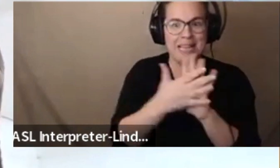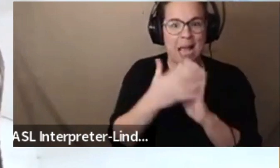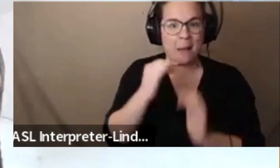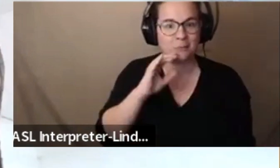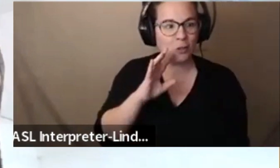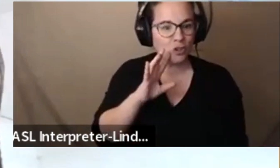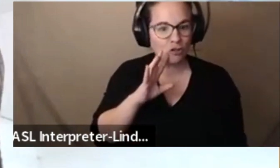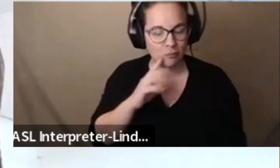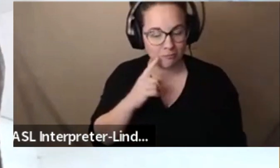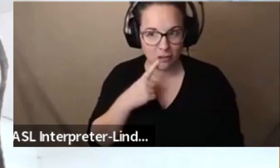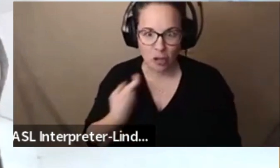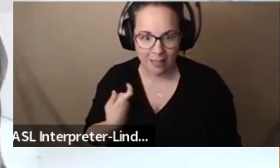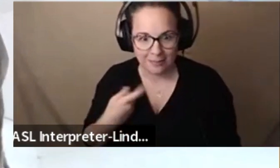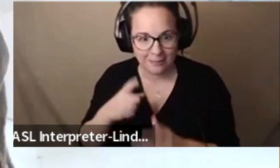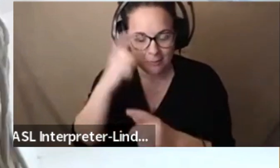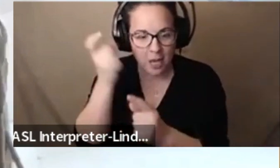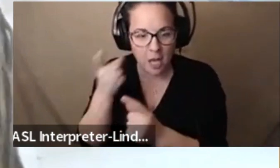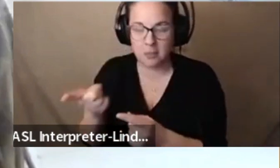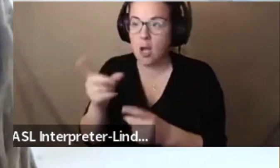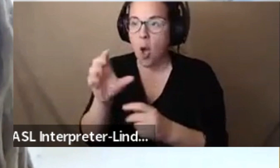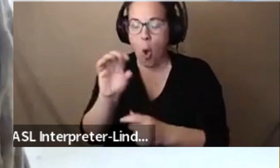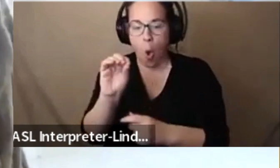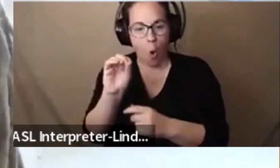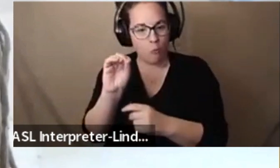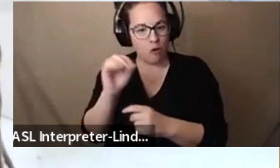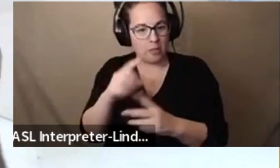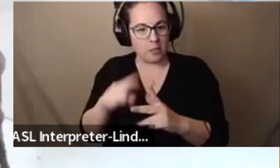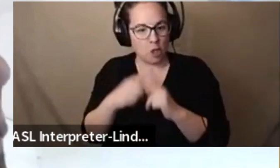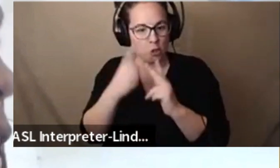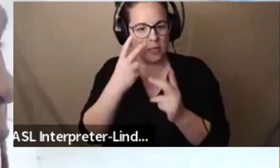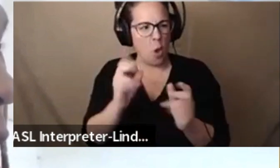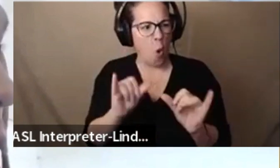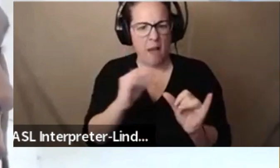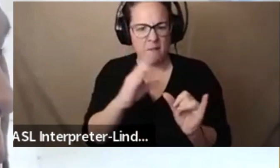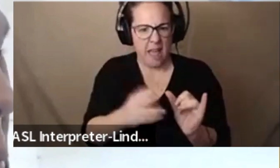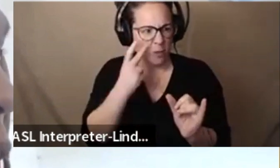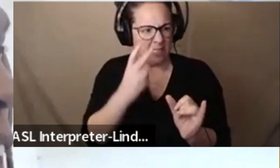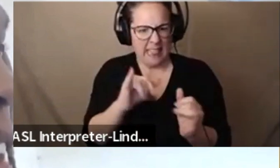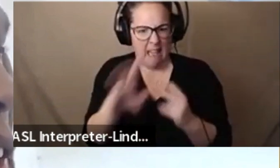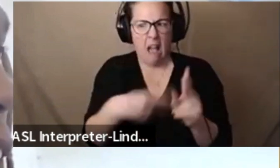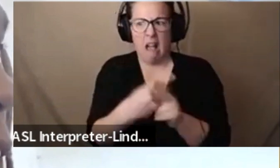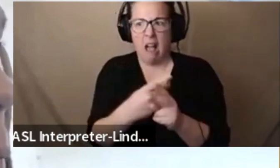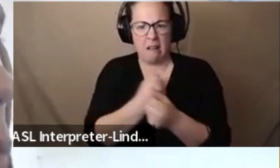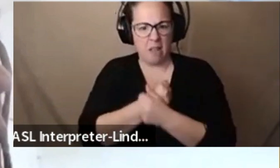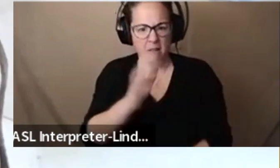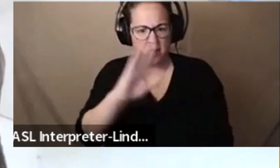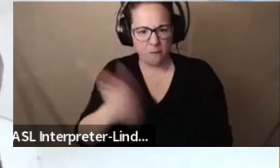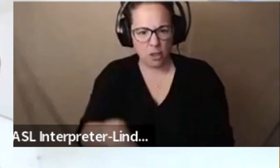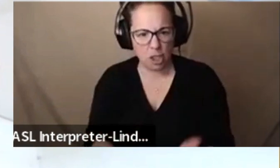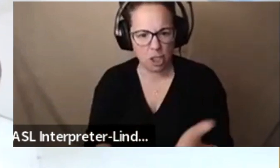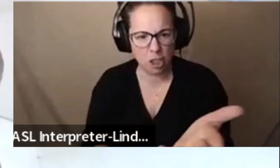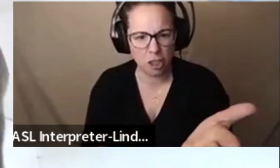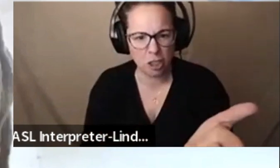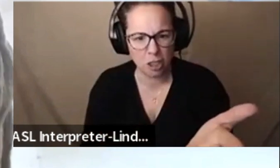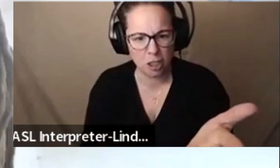getting from her, which is why let's wrap this up, because it's not going how I wanted it to. There's